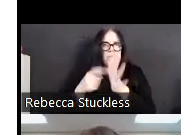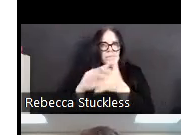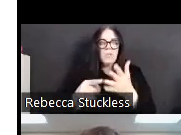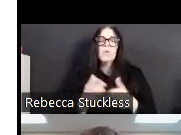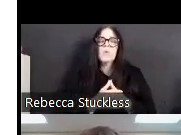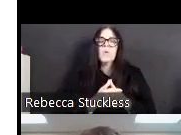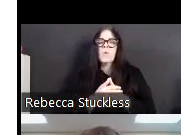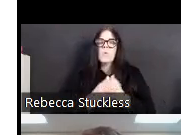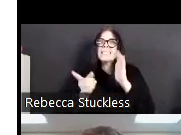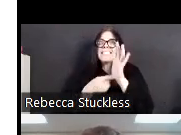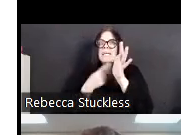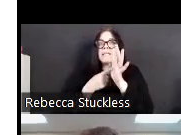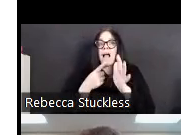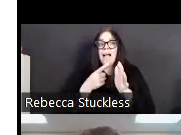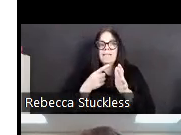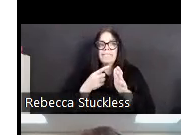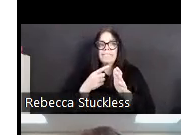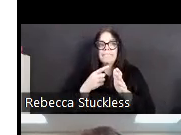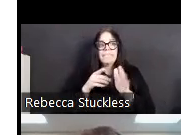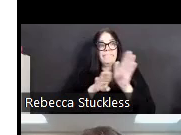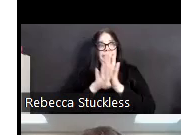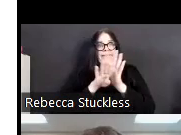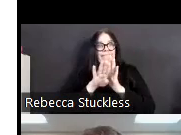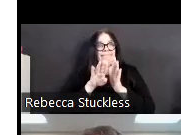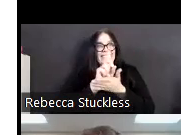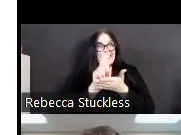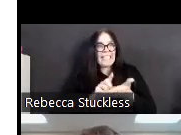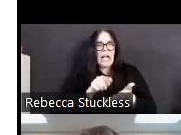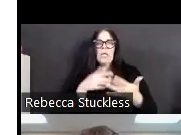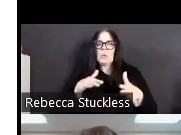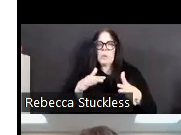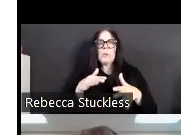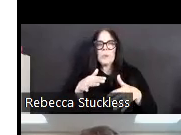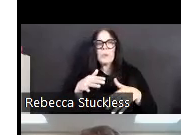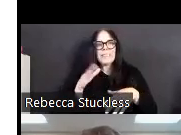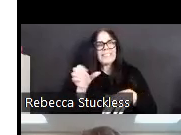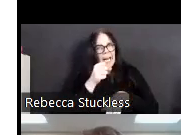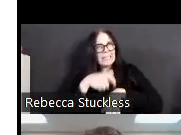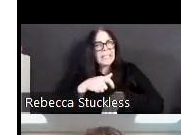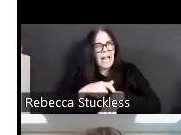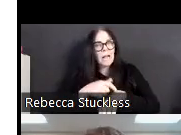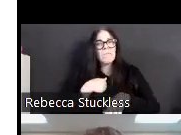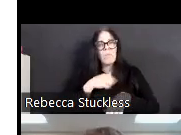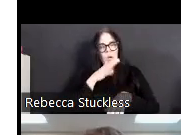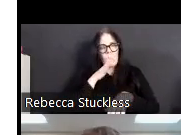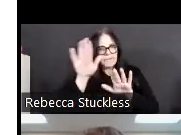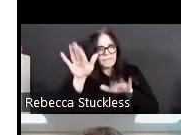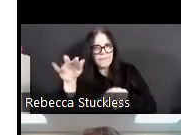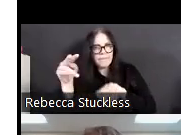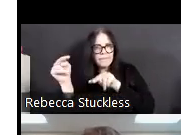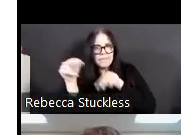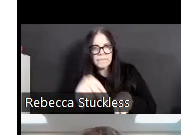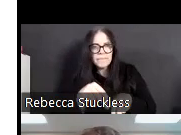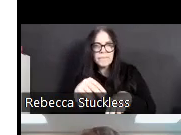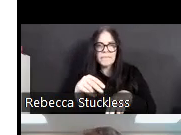to kind of design these. We'll pay somebody in our organization to take a really good look at this. And then we also take the